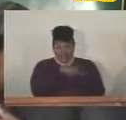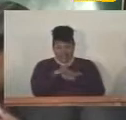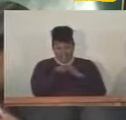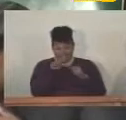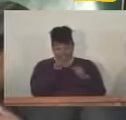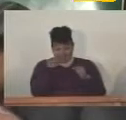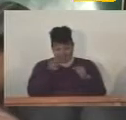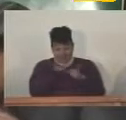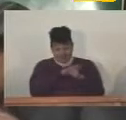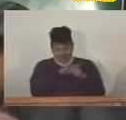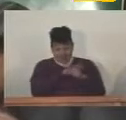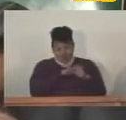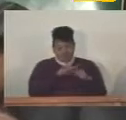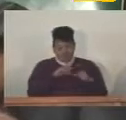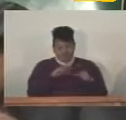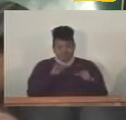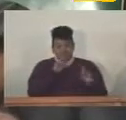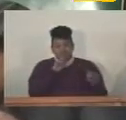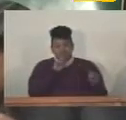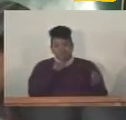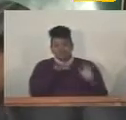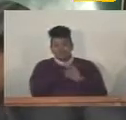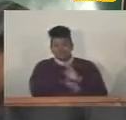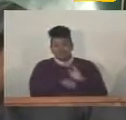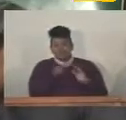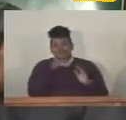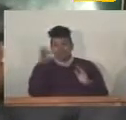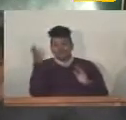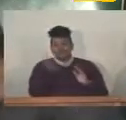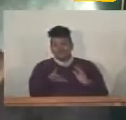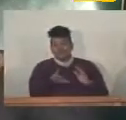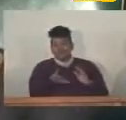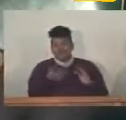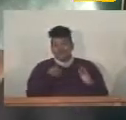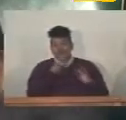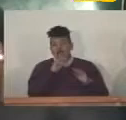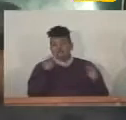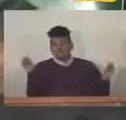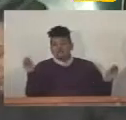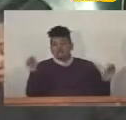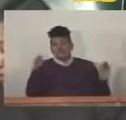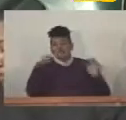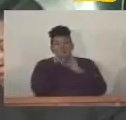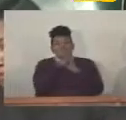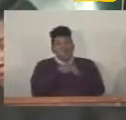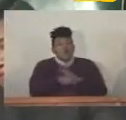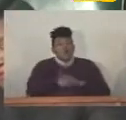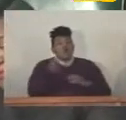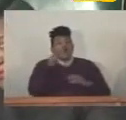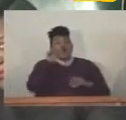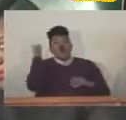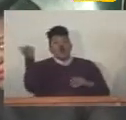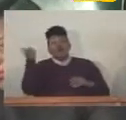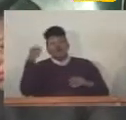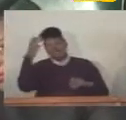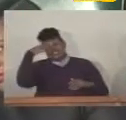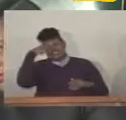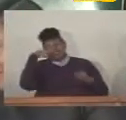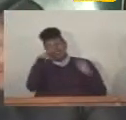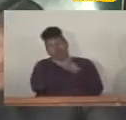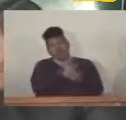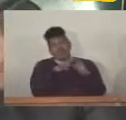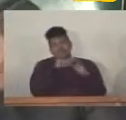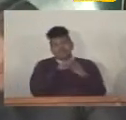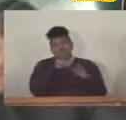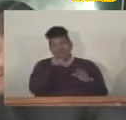debate longer. I simply wish to make a correction. There was an assertion earlier that the Zosos